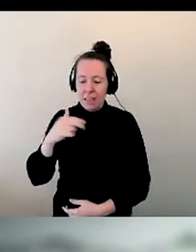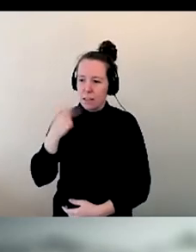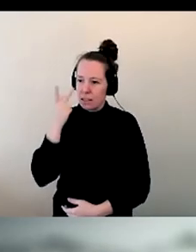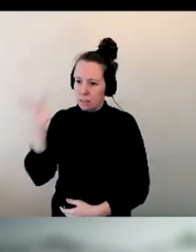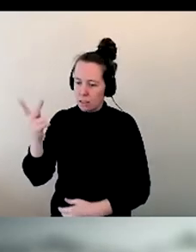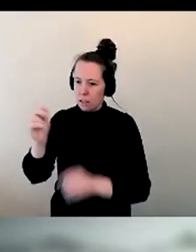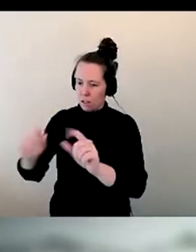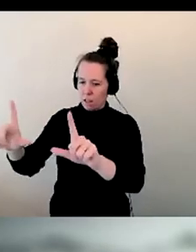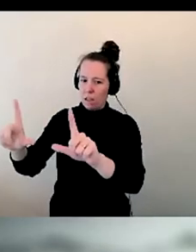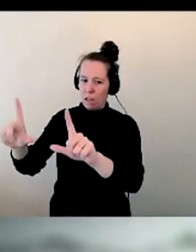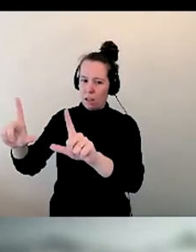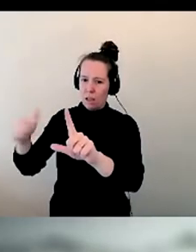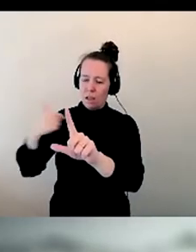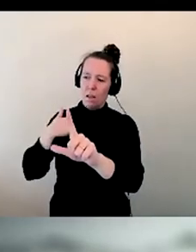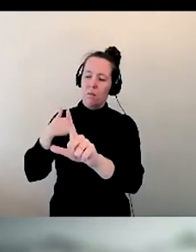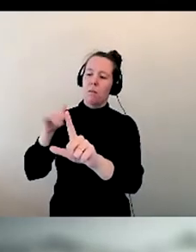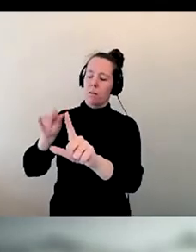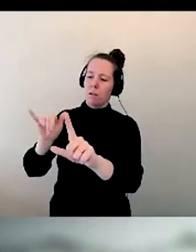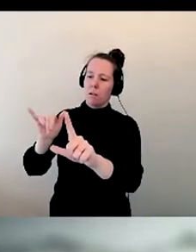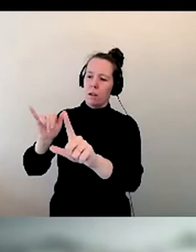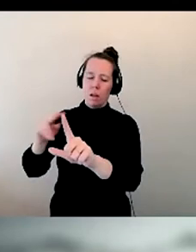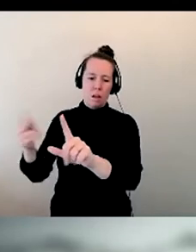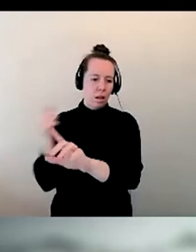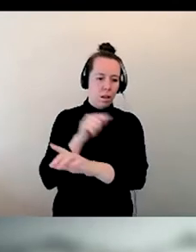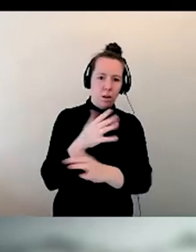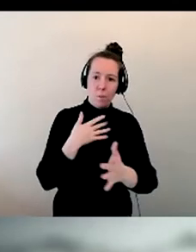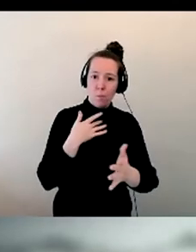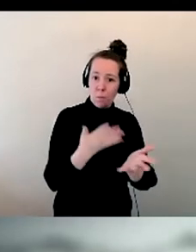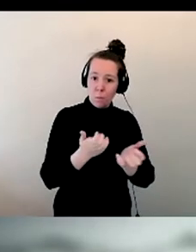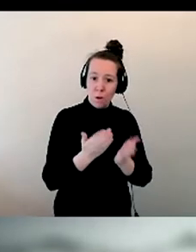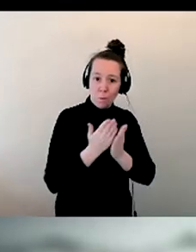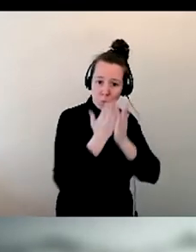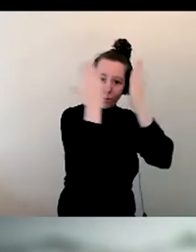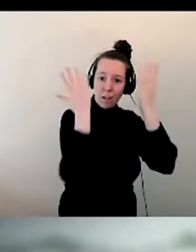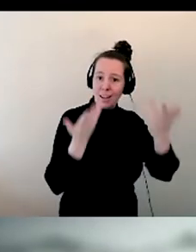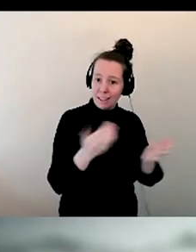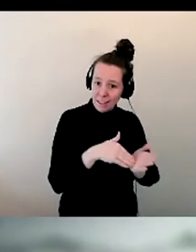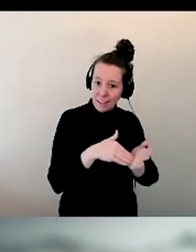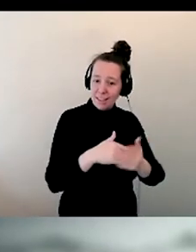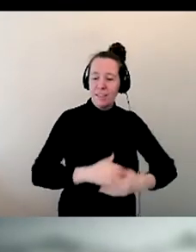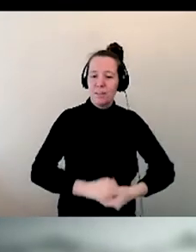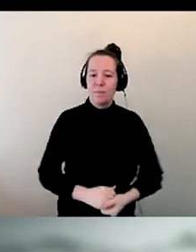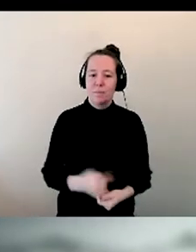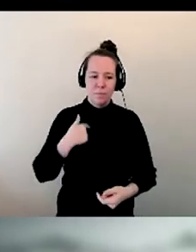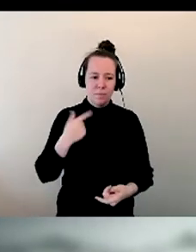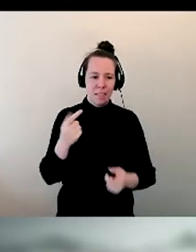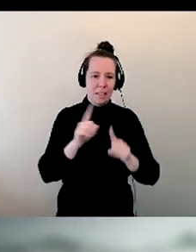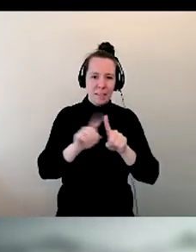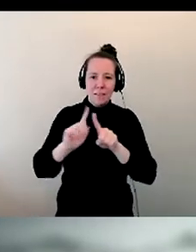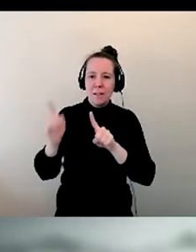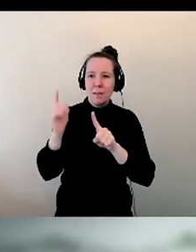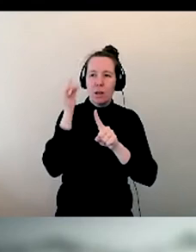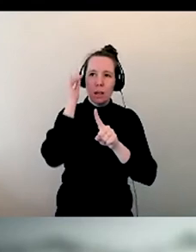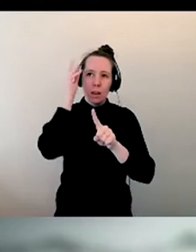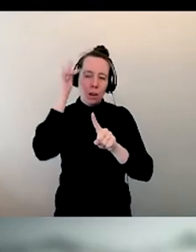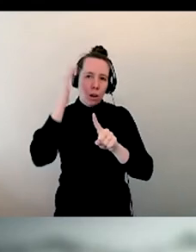on my For You page, and I realized I had so many thoughts and opinions that I really wanted to share. And I just wanted to create a space for myself